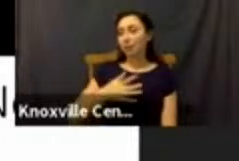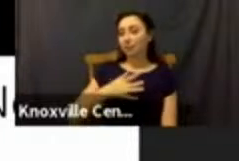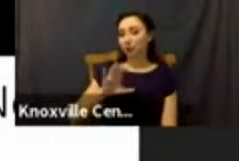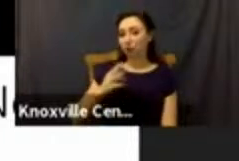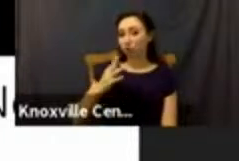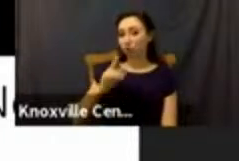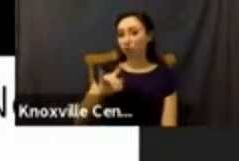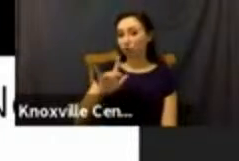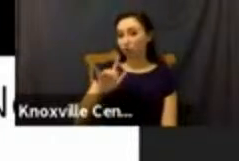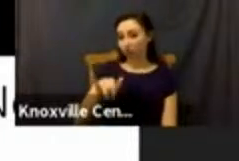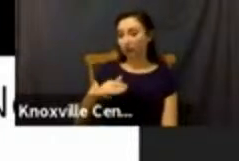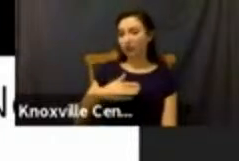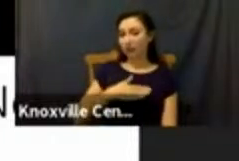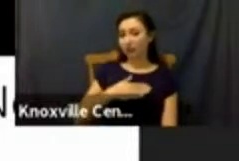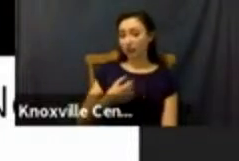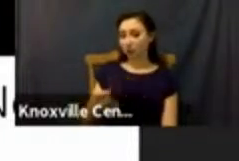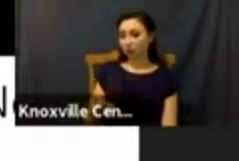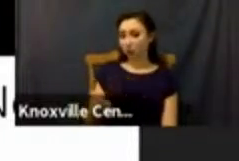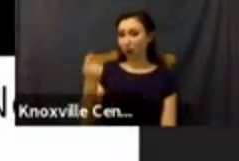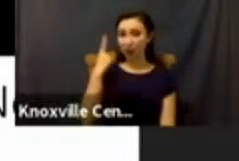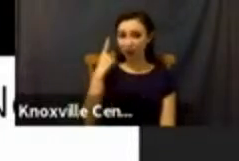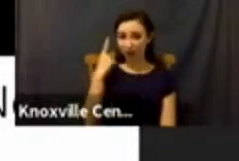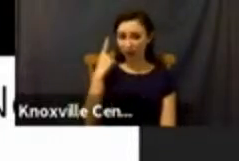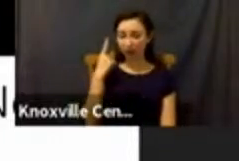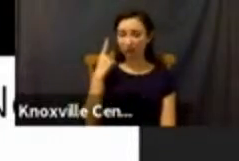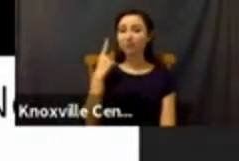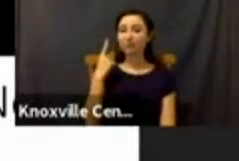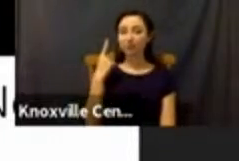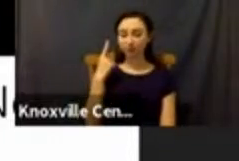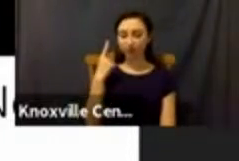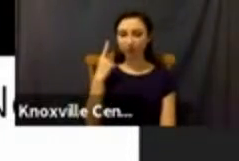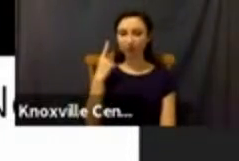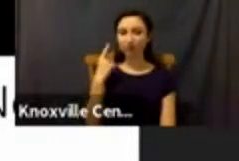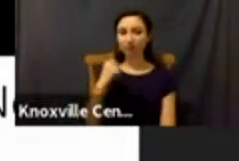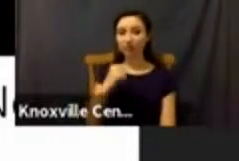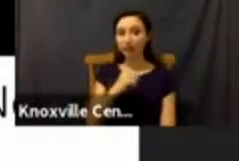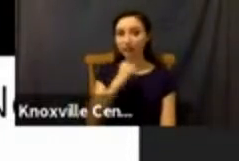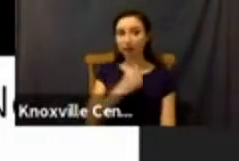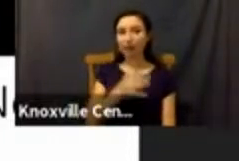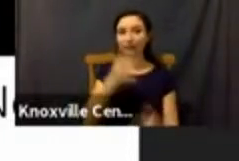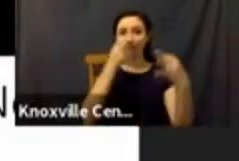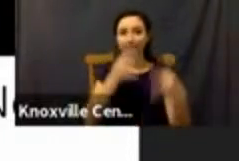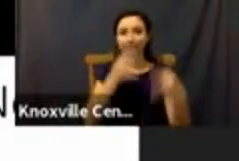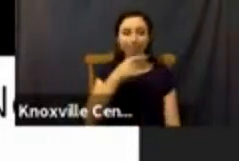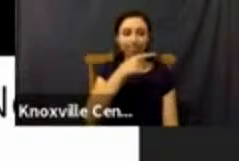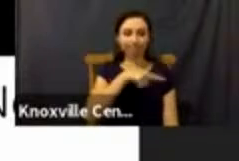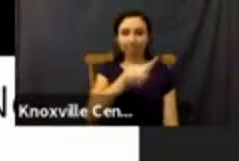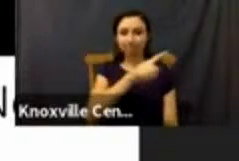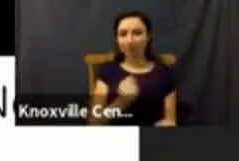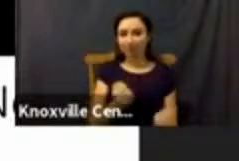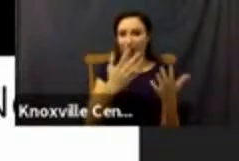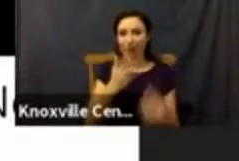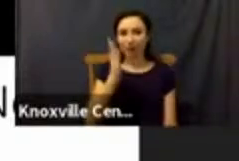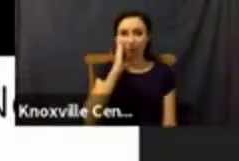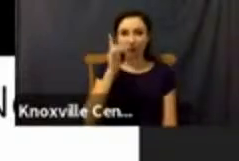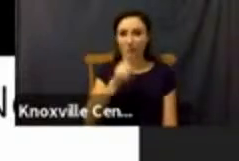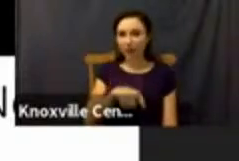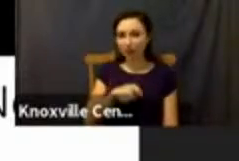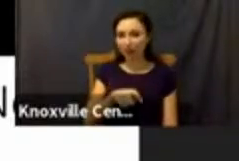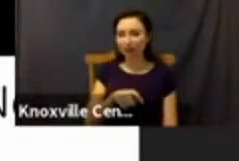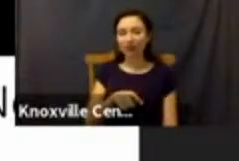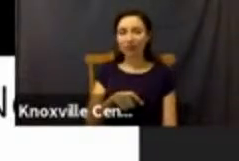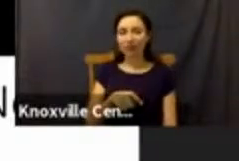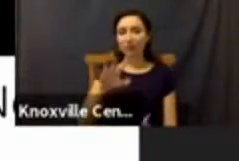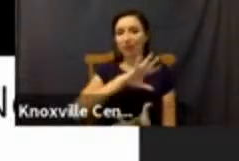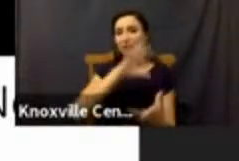Charity Menifee, the not the designated beds, but the bodies in the beds. So is it % of total beds?